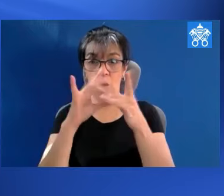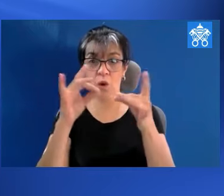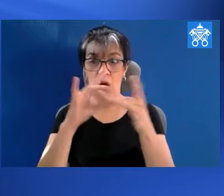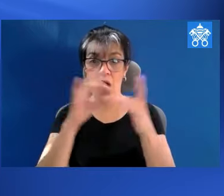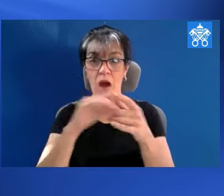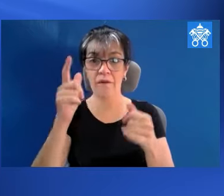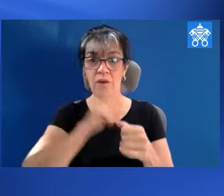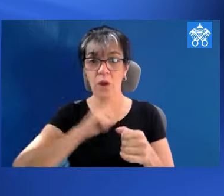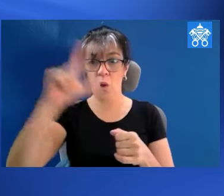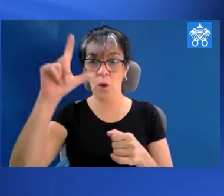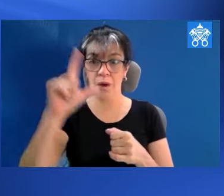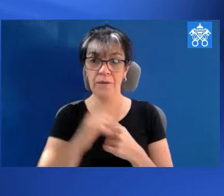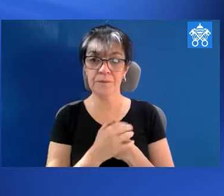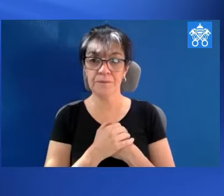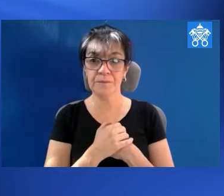The Word of the Lord.